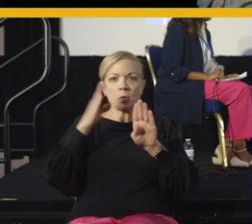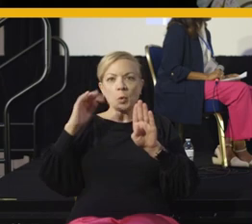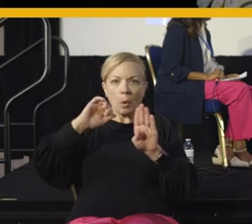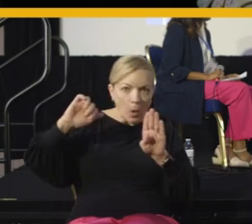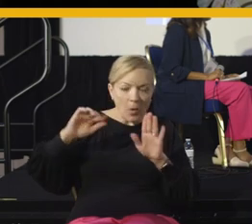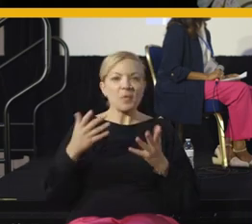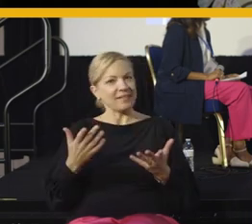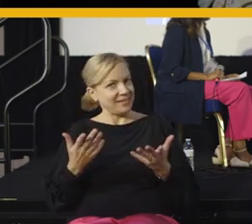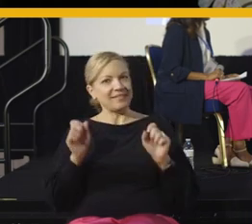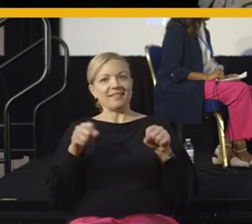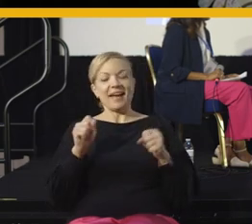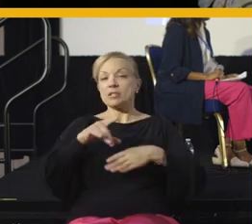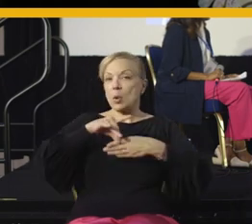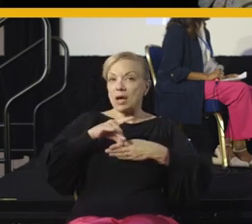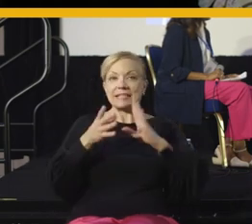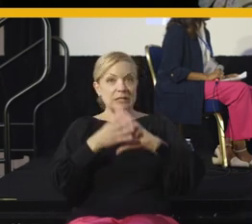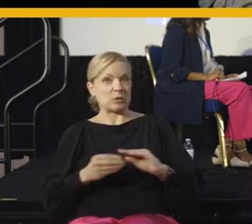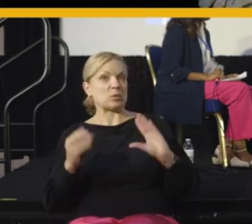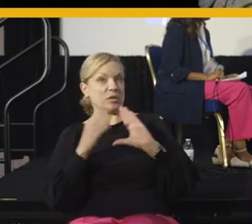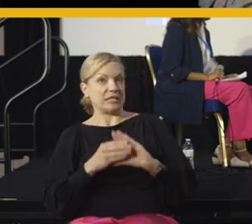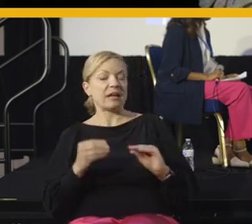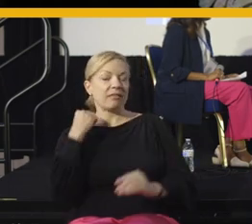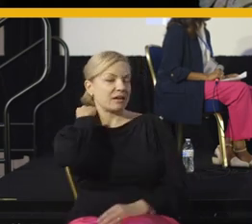thinking of content and storytelling